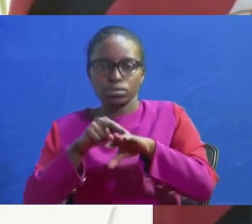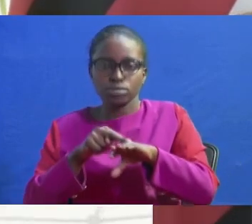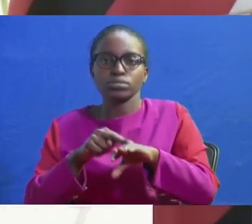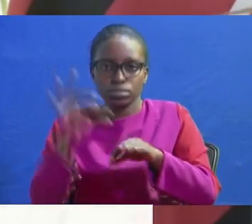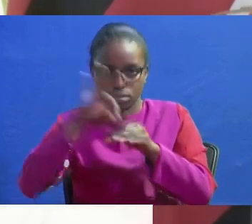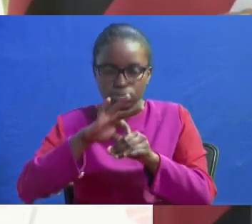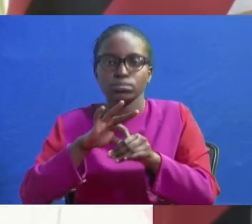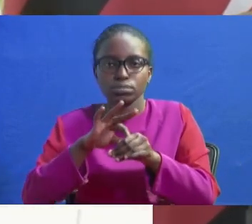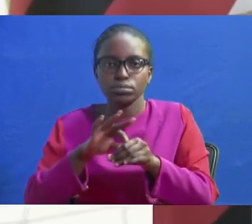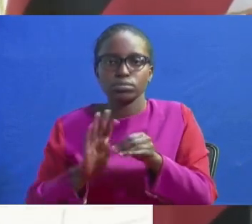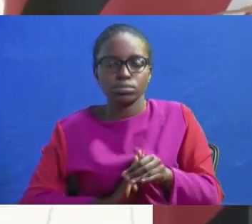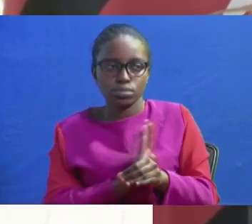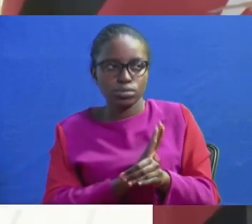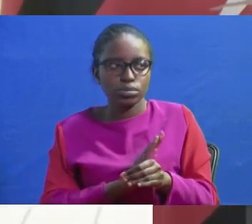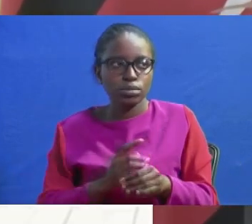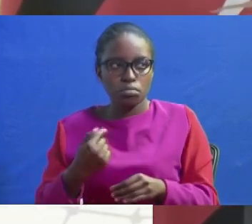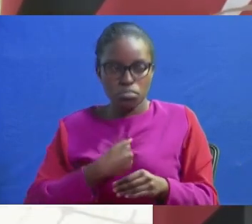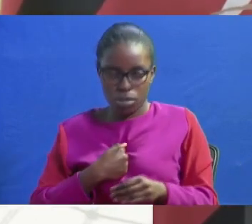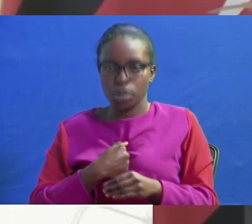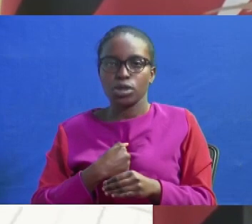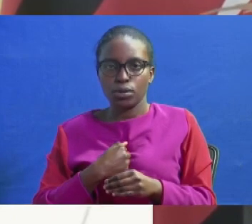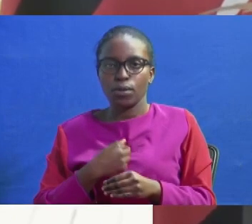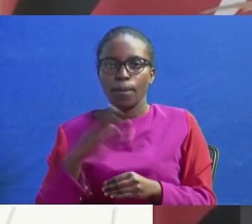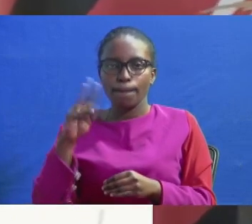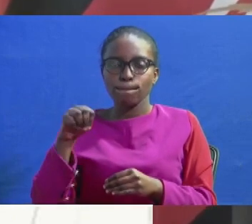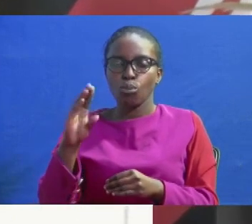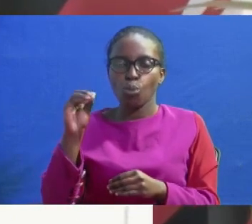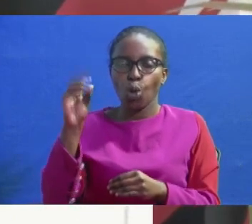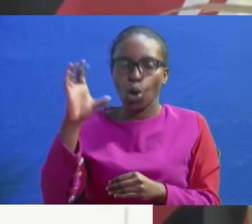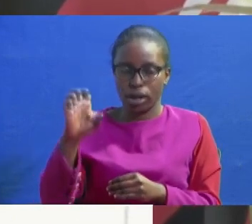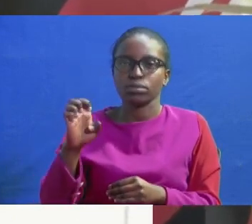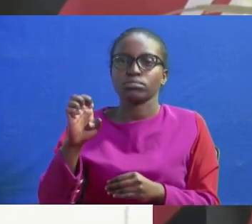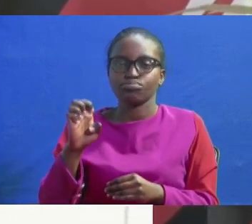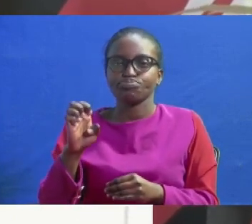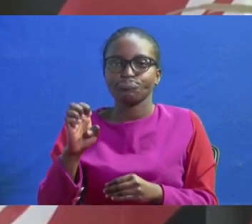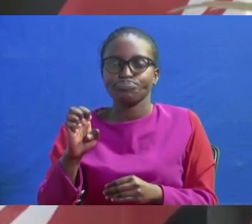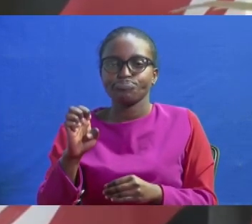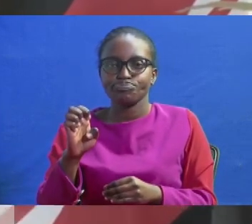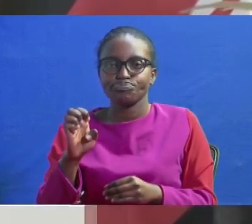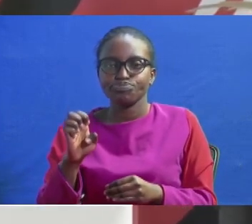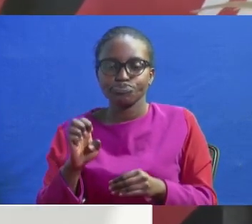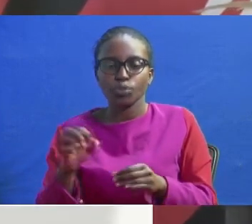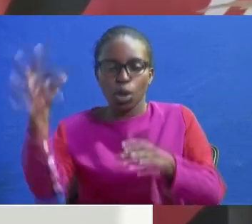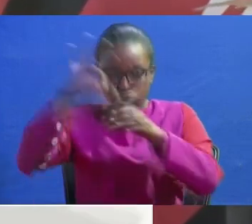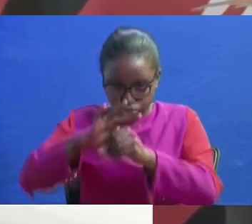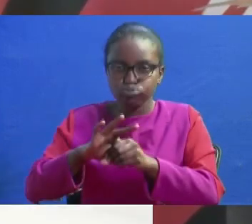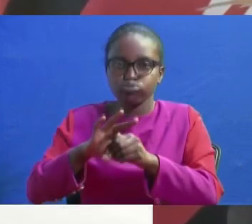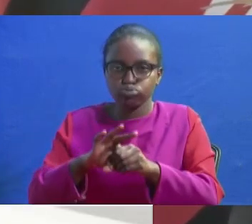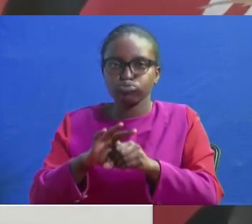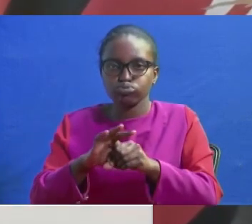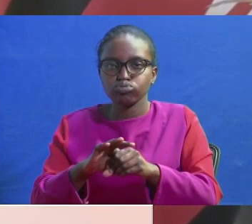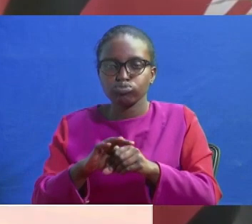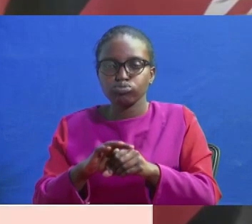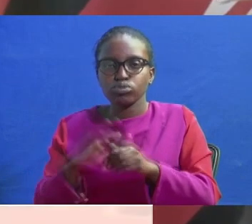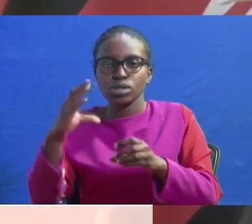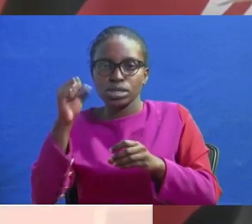I, Beatrice Askul Moe, being appointed a cabinet secretary of Kenya,